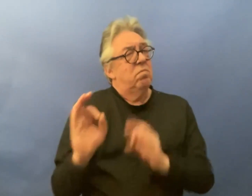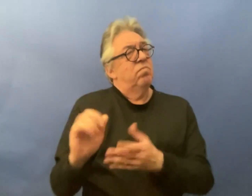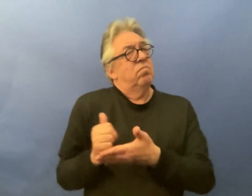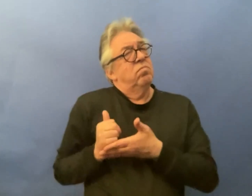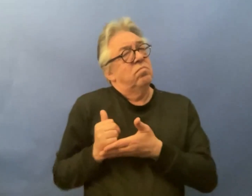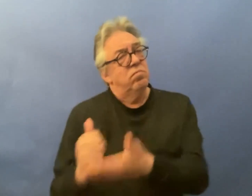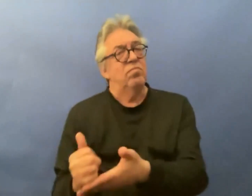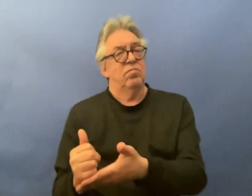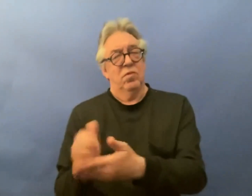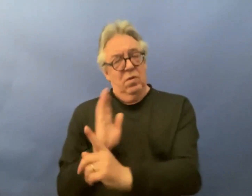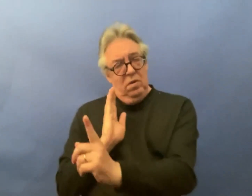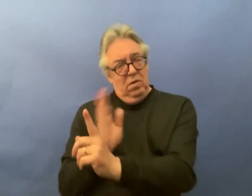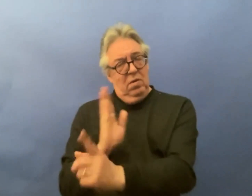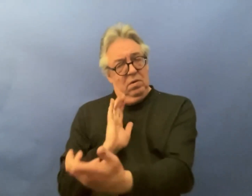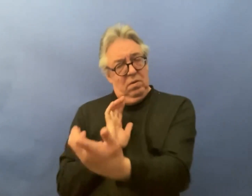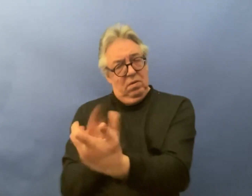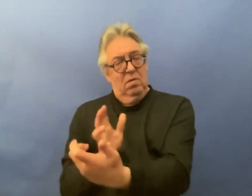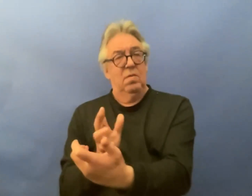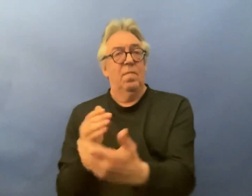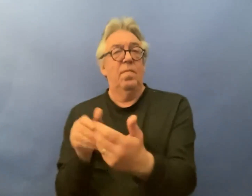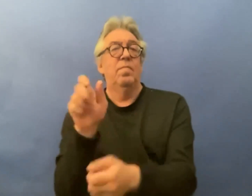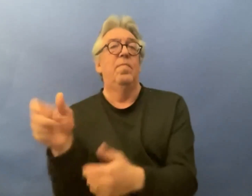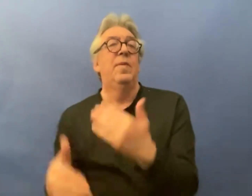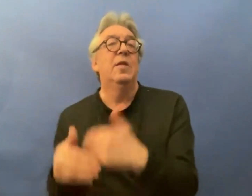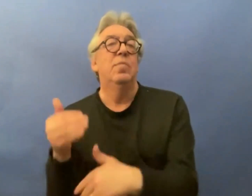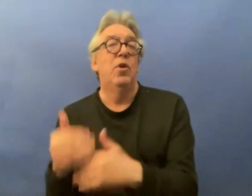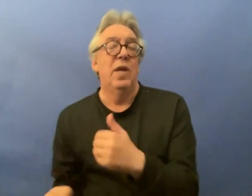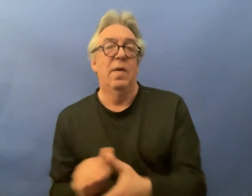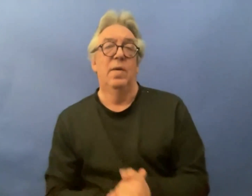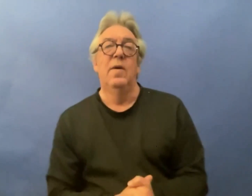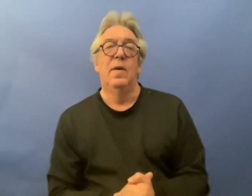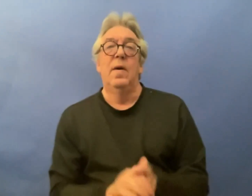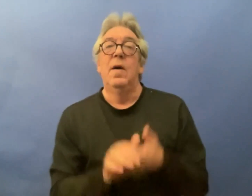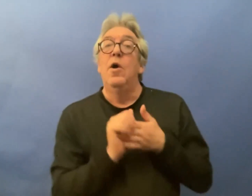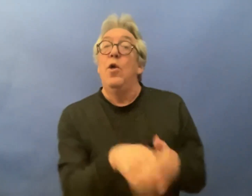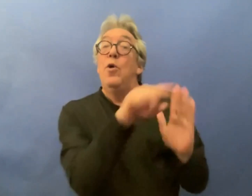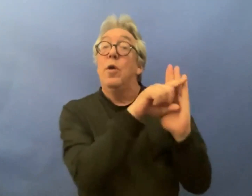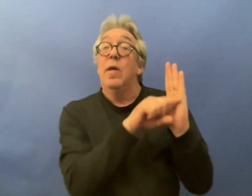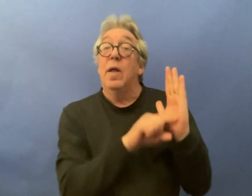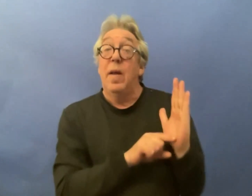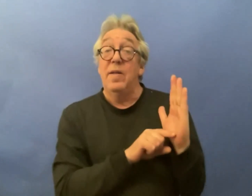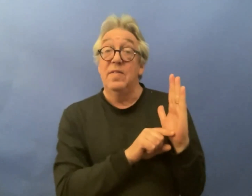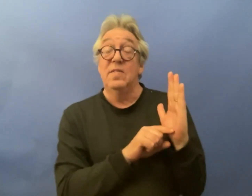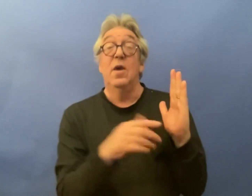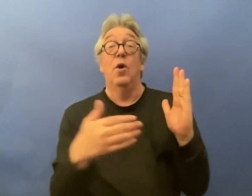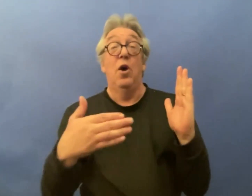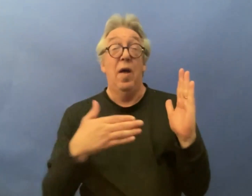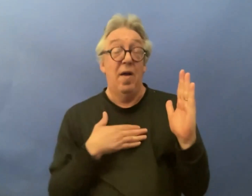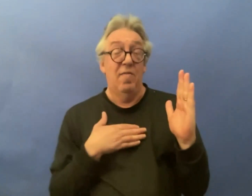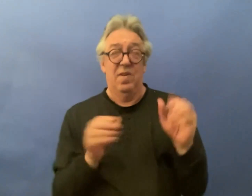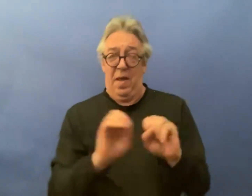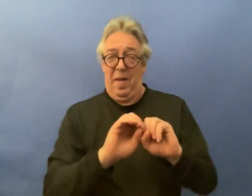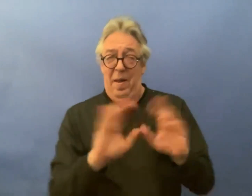for persons with disabilities. The guidelines further provide explanation and assigned role